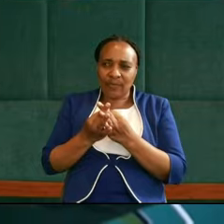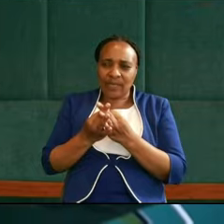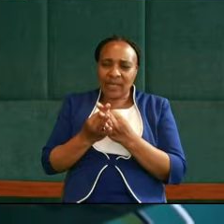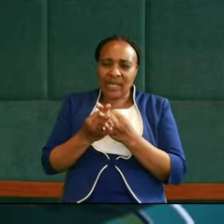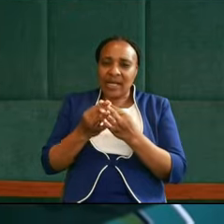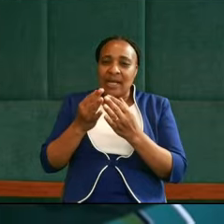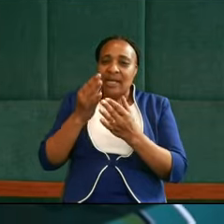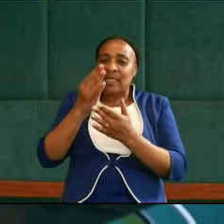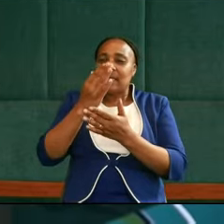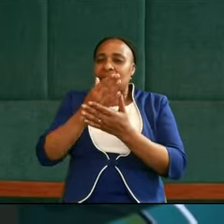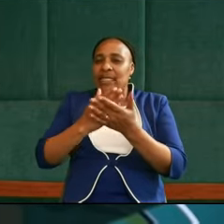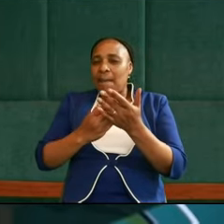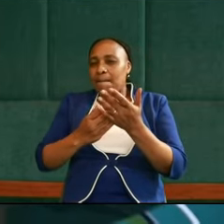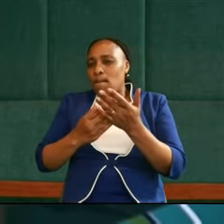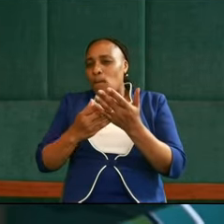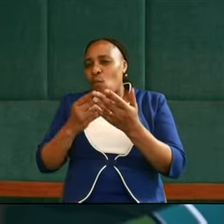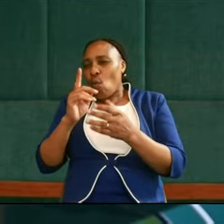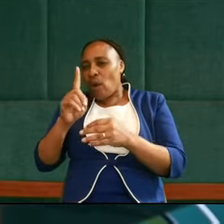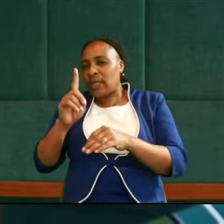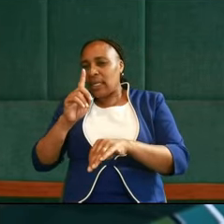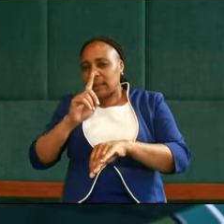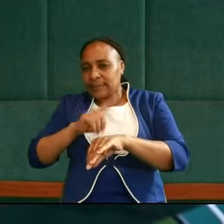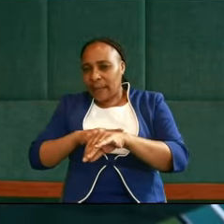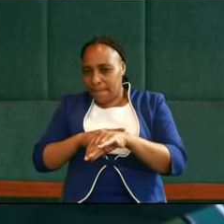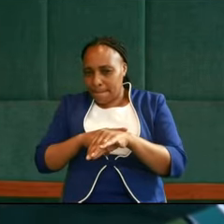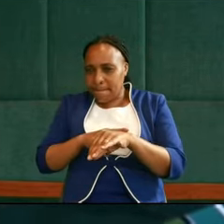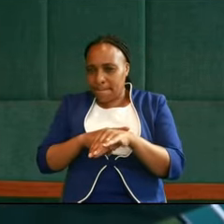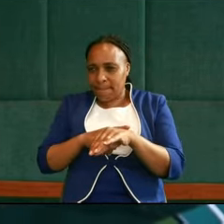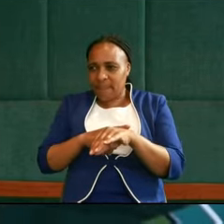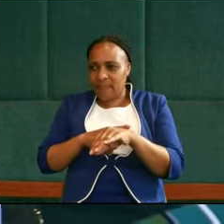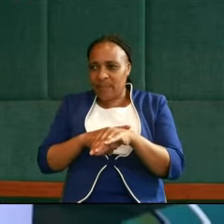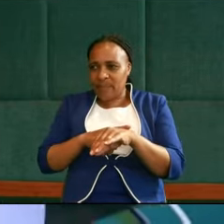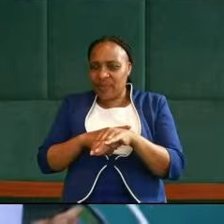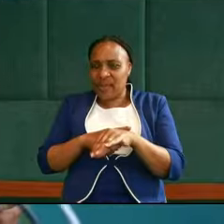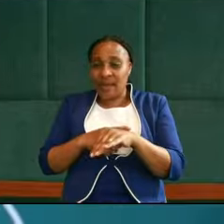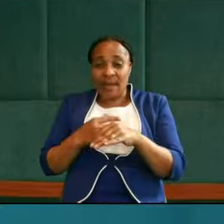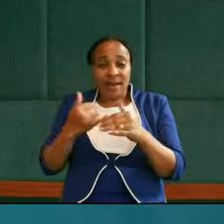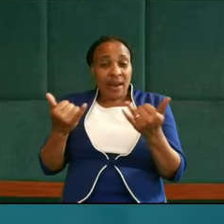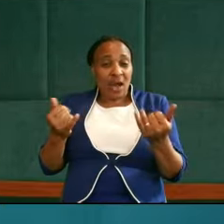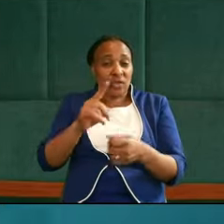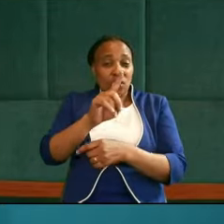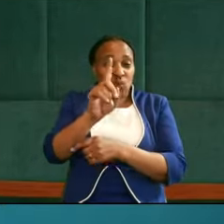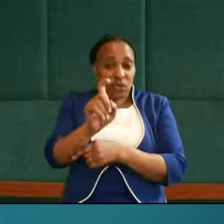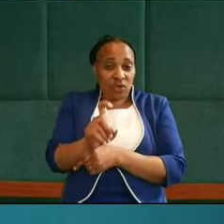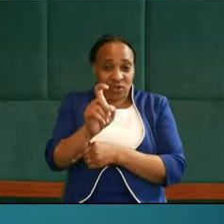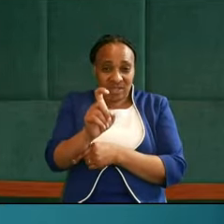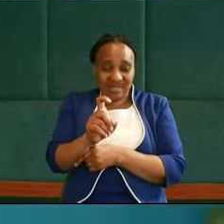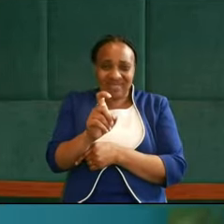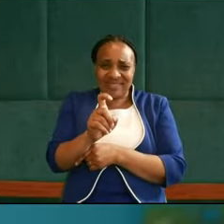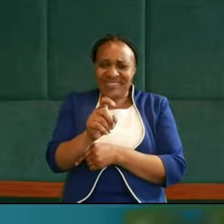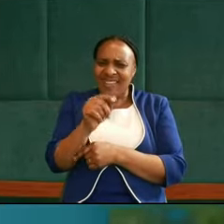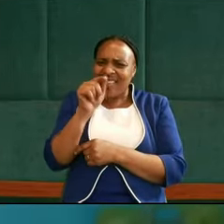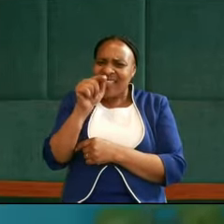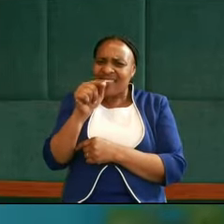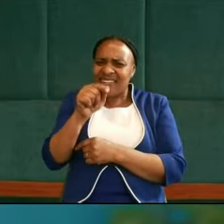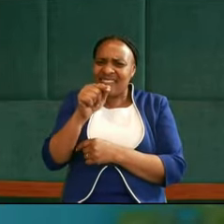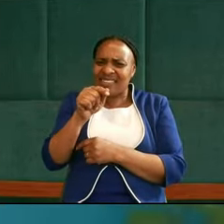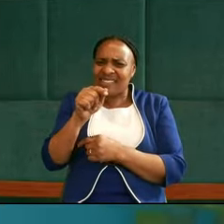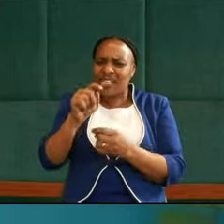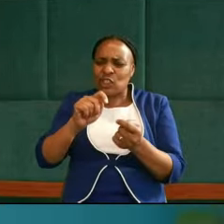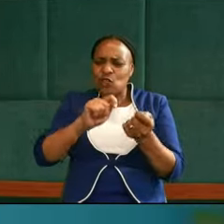Sabbath after Sabbath, we gather. The question is there a transformative